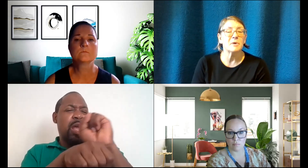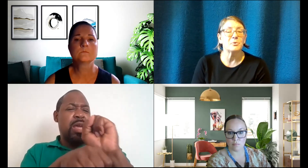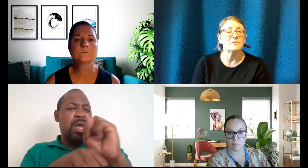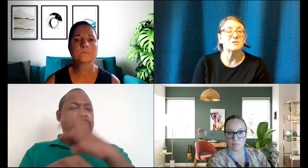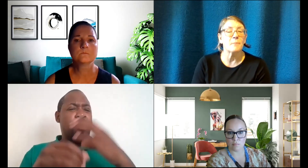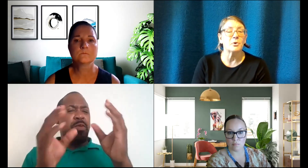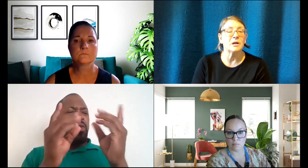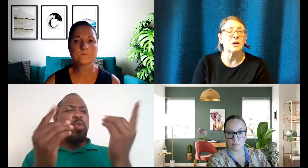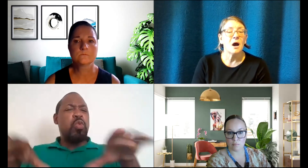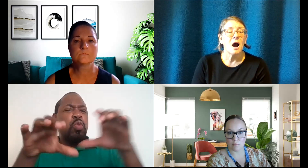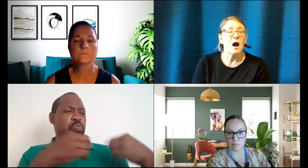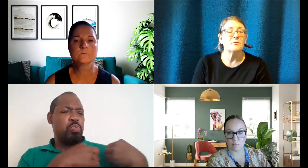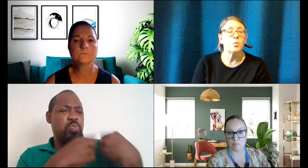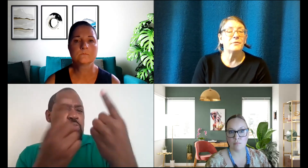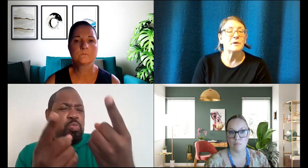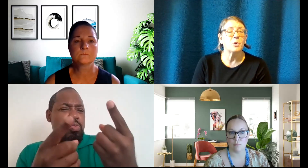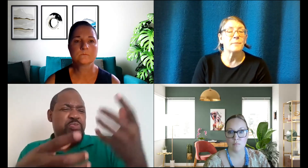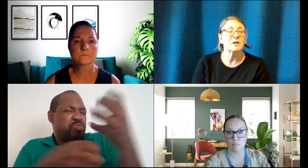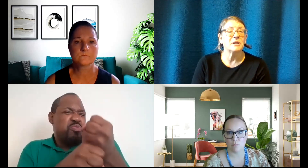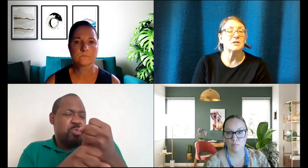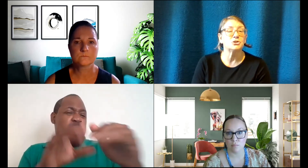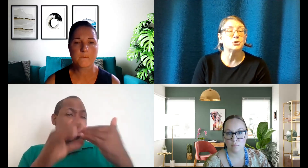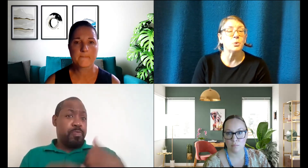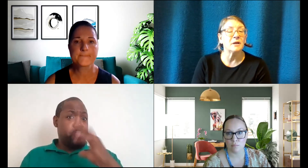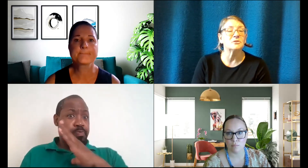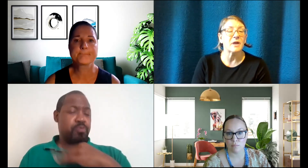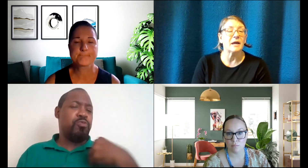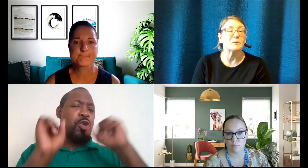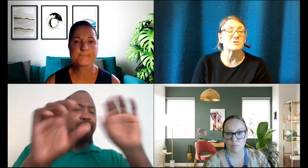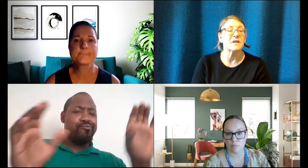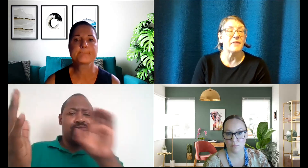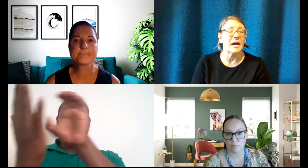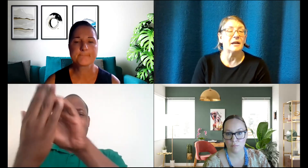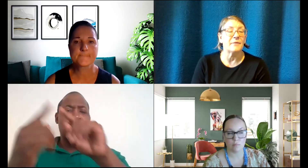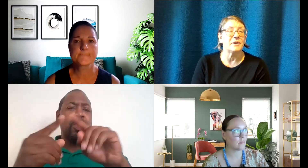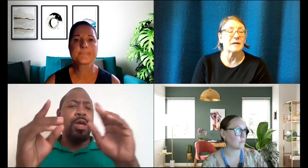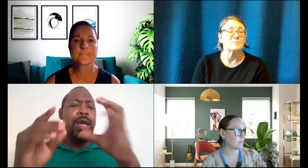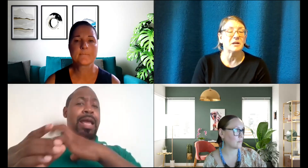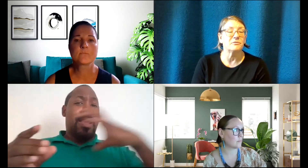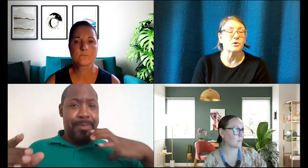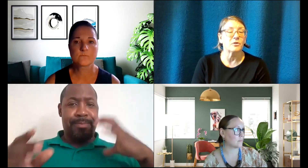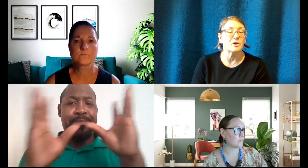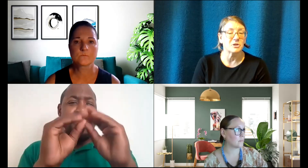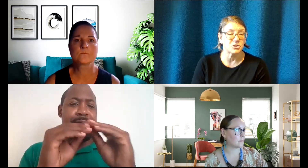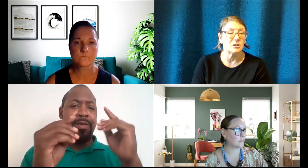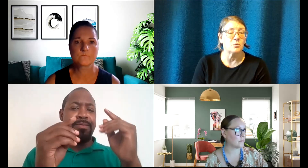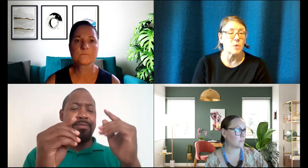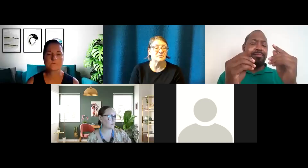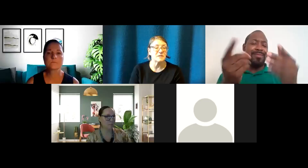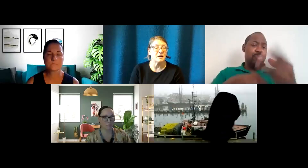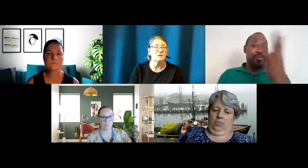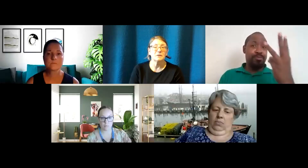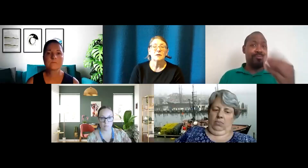you could send me a brief summary of what the employment committee is doing, so then I can present that at the next meeting for the commission